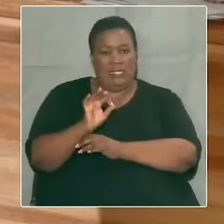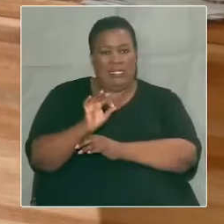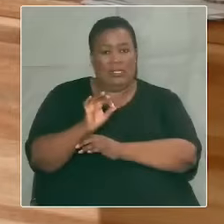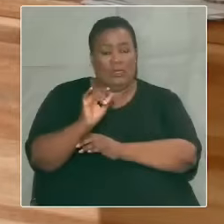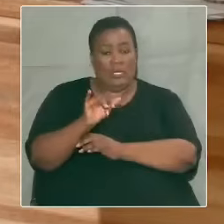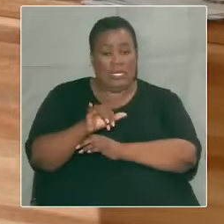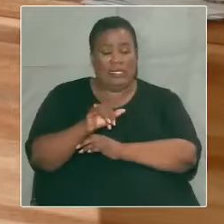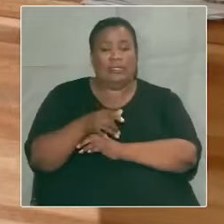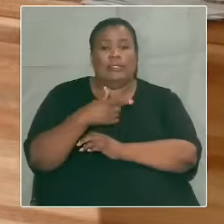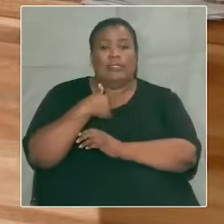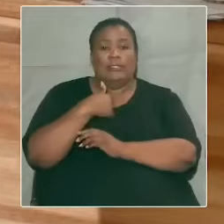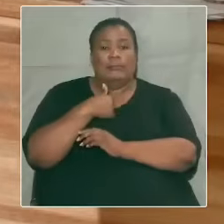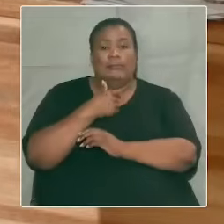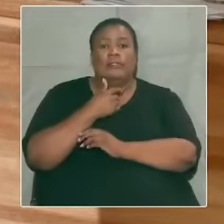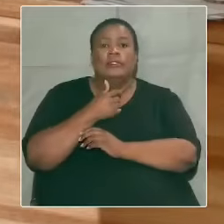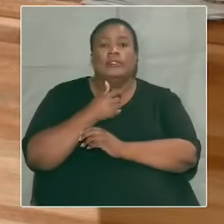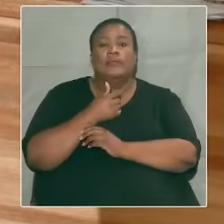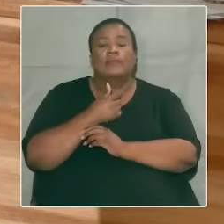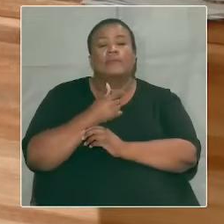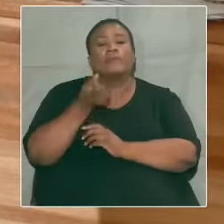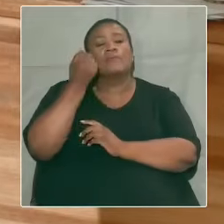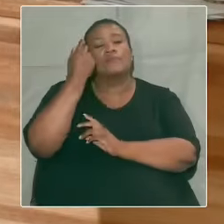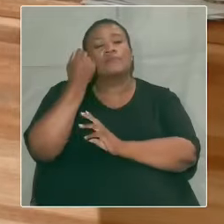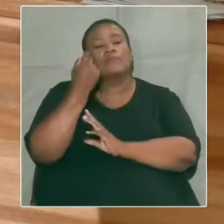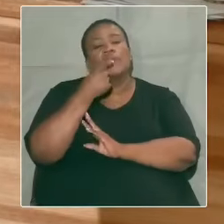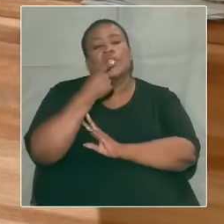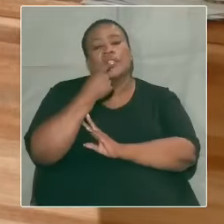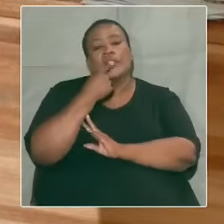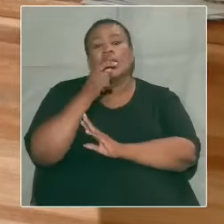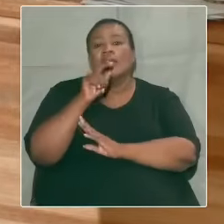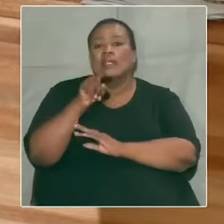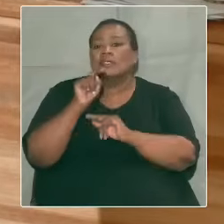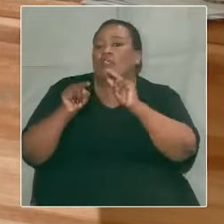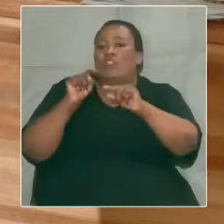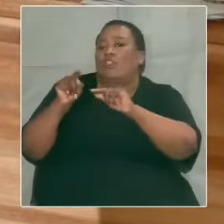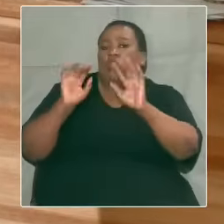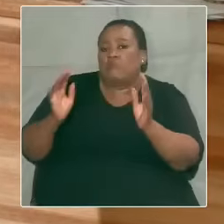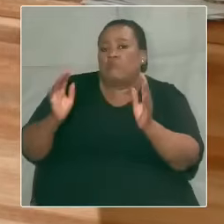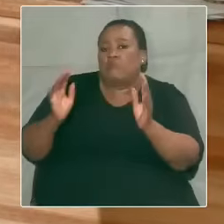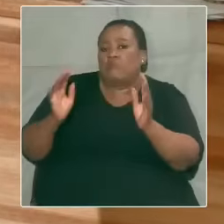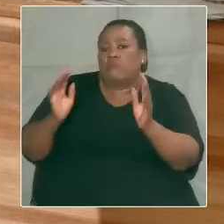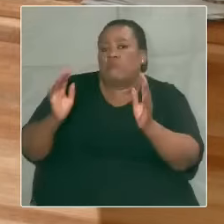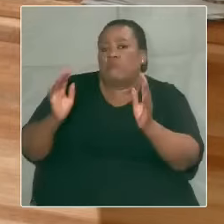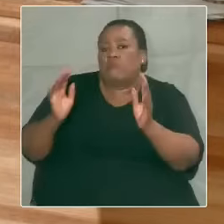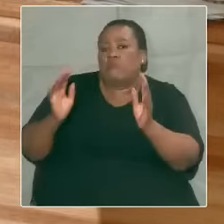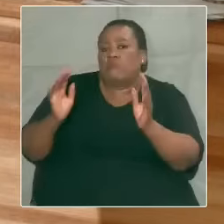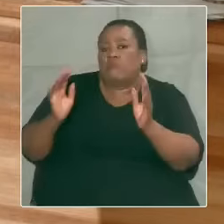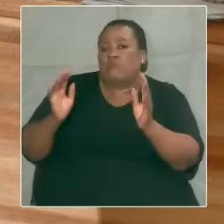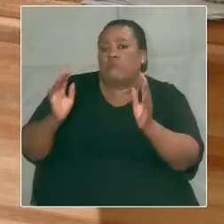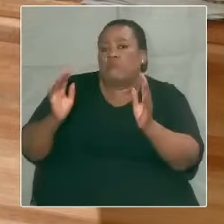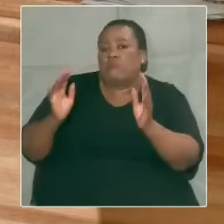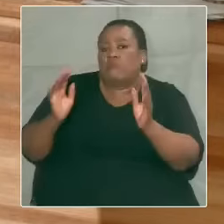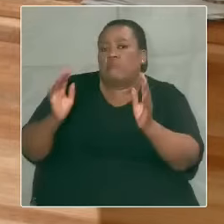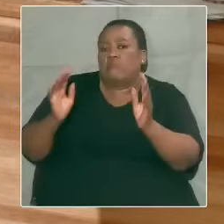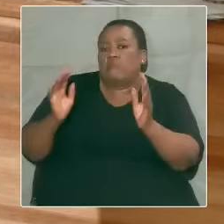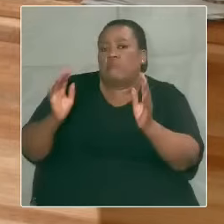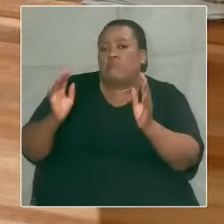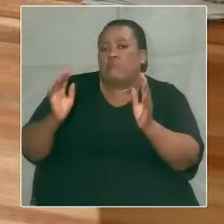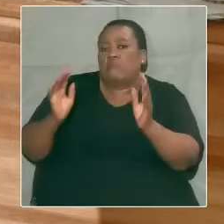I understand, these are only allegations at this stage, but